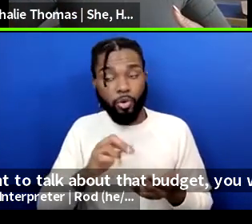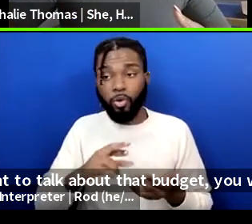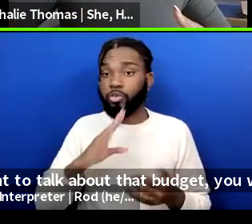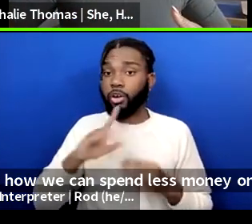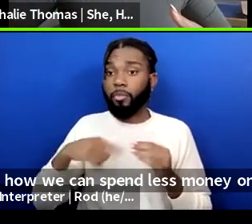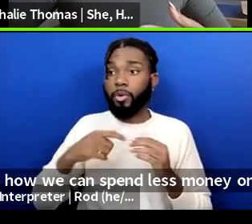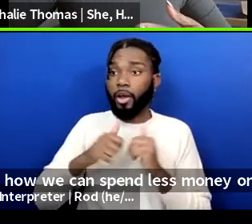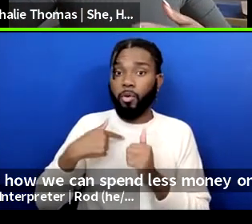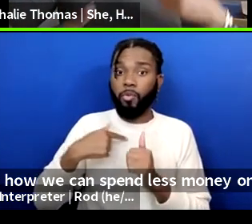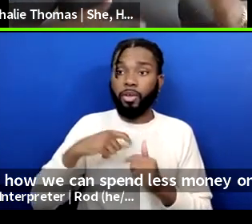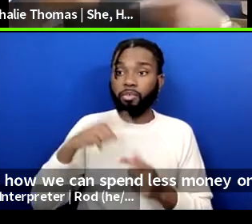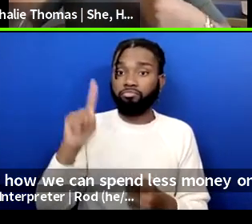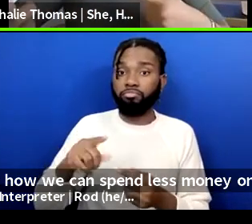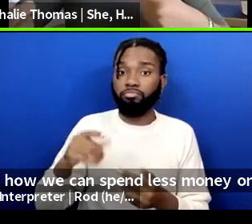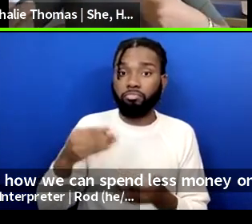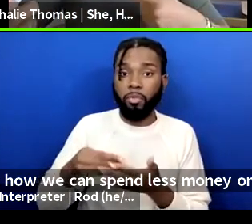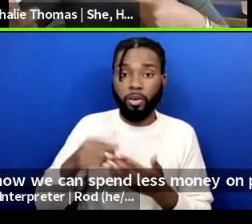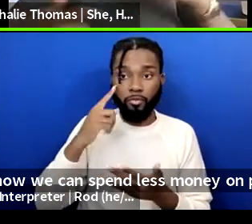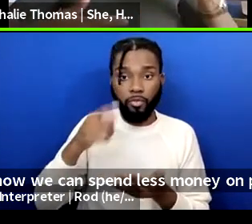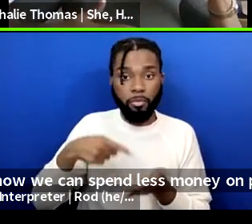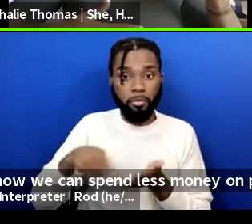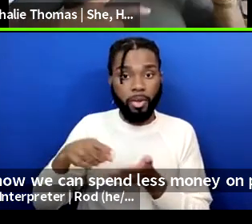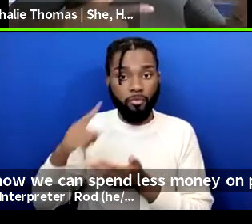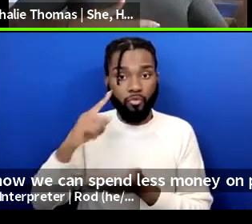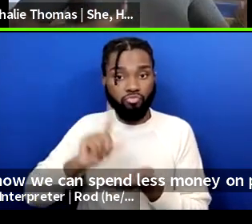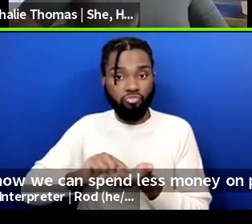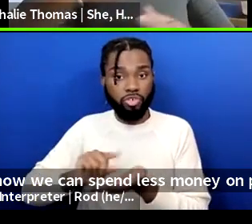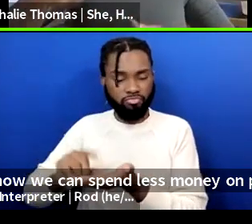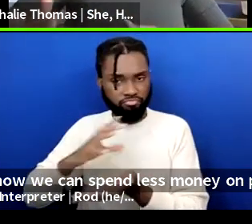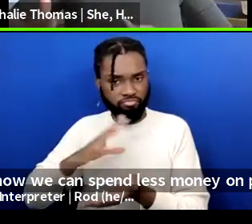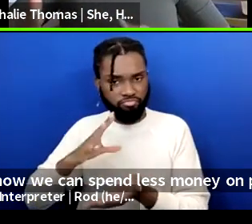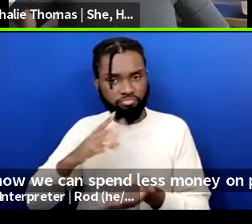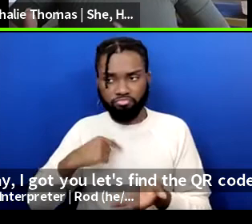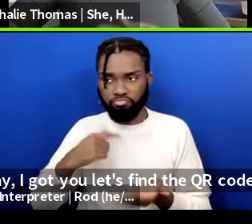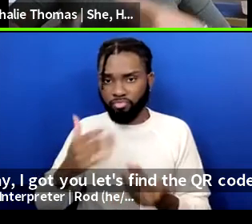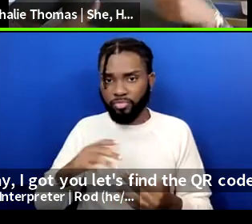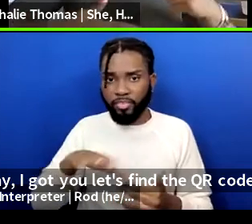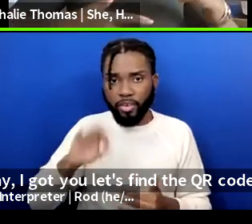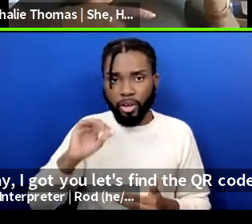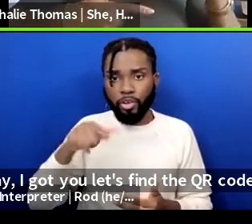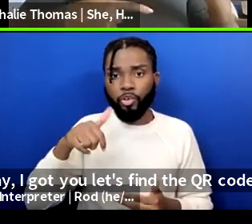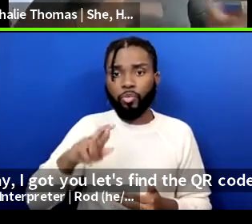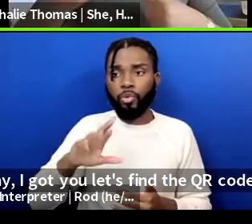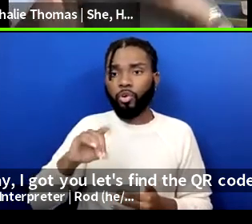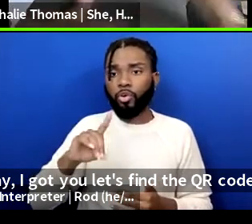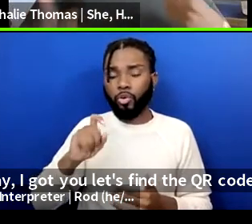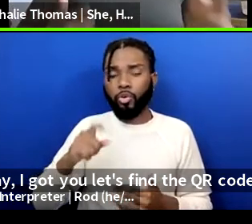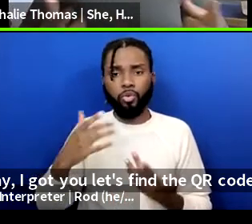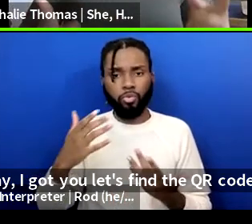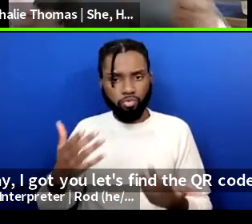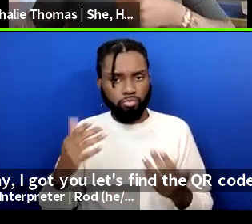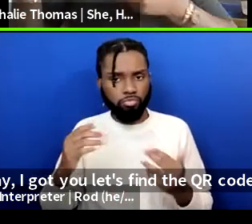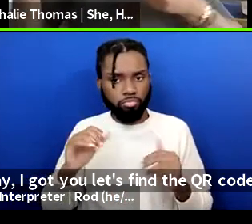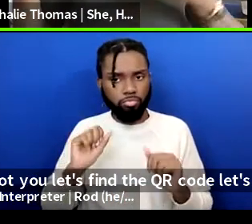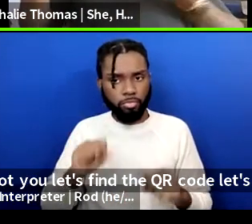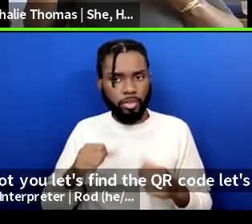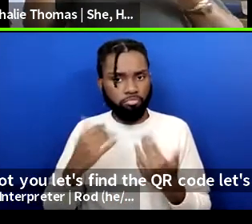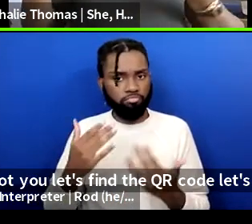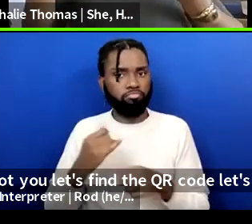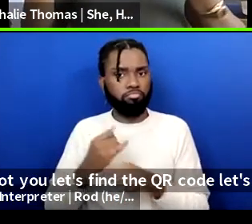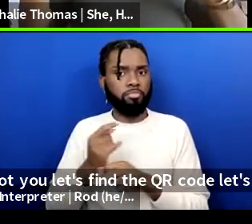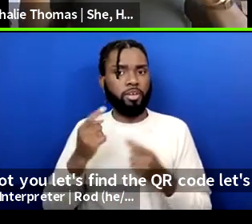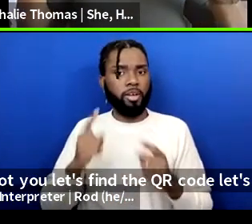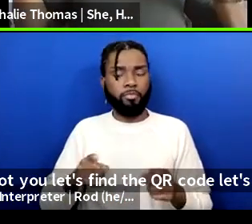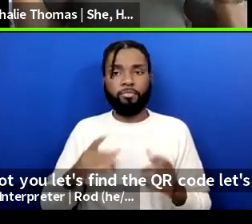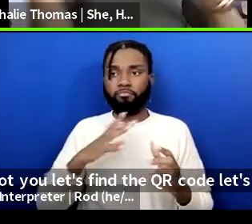on printing? Okay, I got you. Let's find the QR code. Let's make the script a thing. There you go. Your